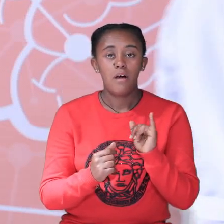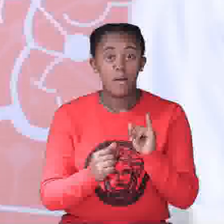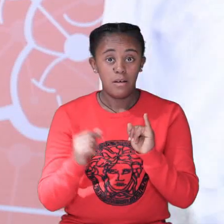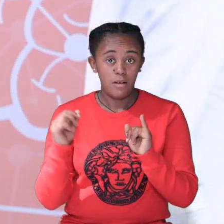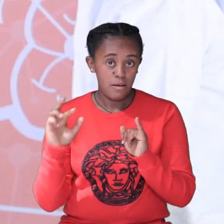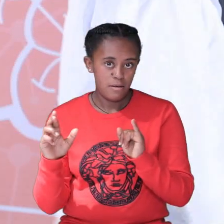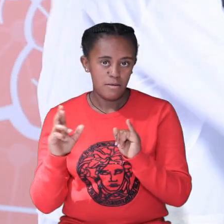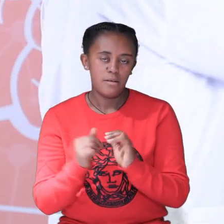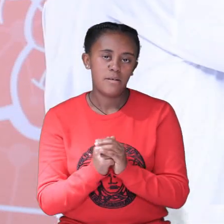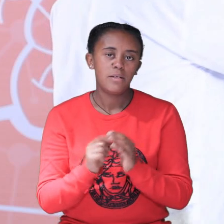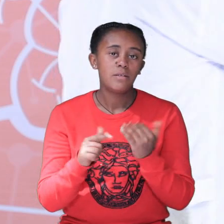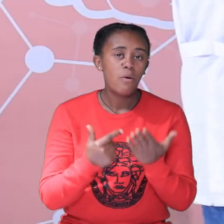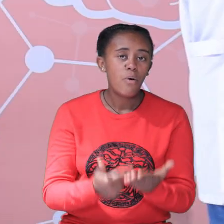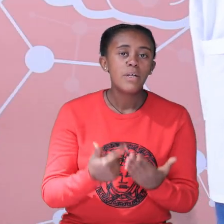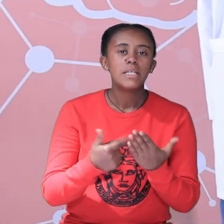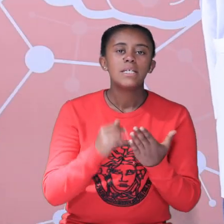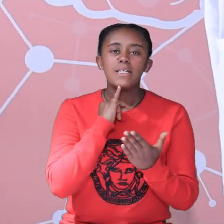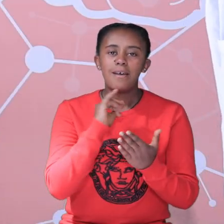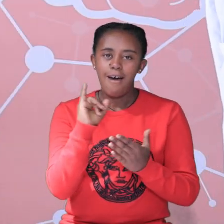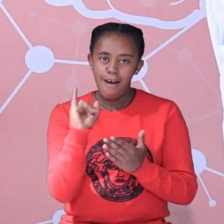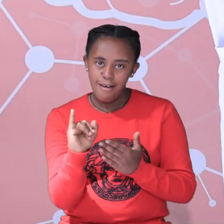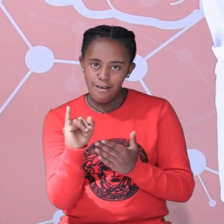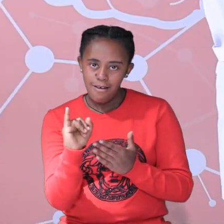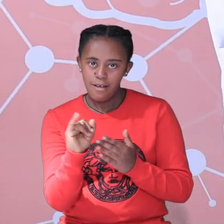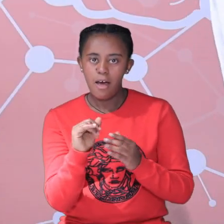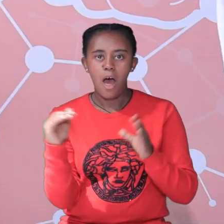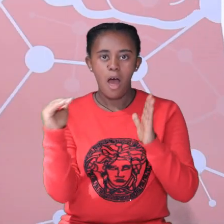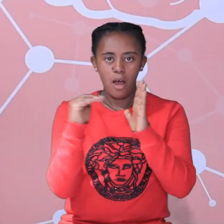This is normal. This is reflected ray.